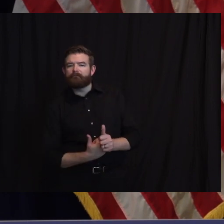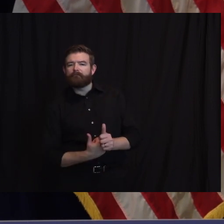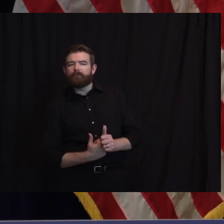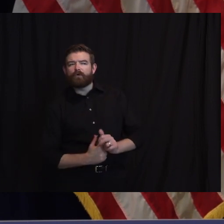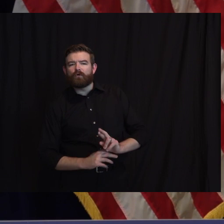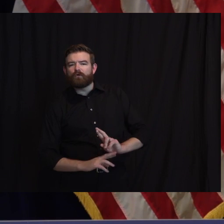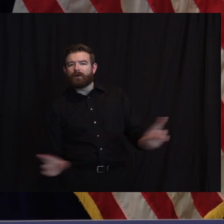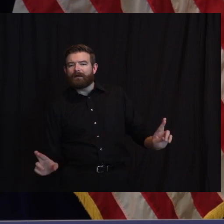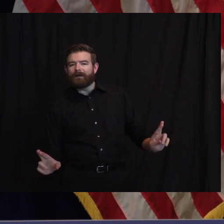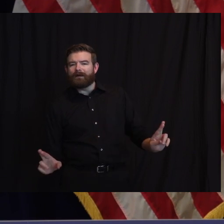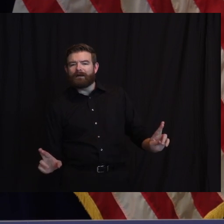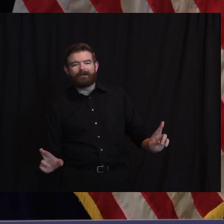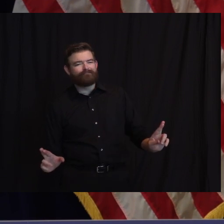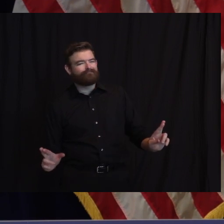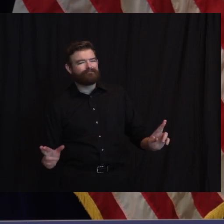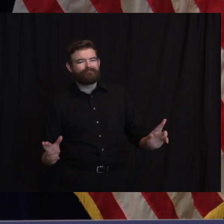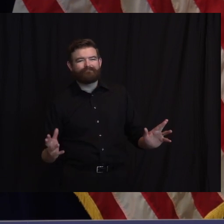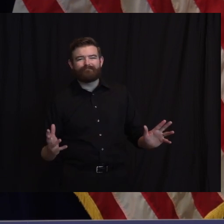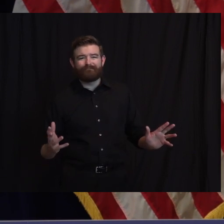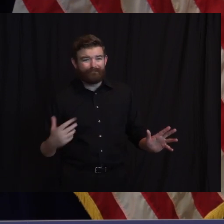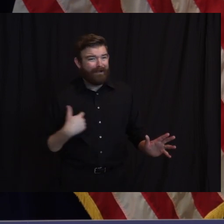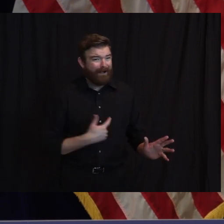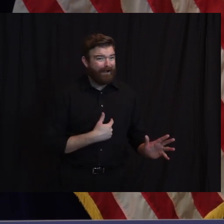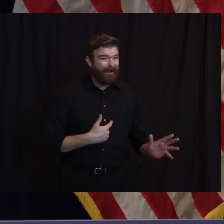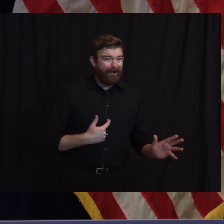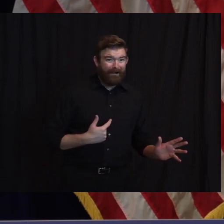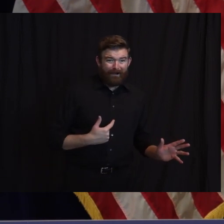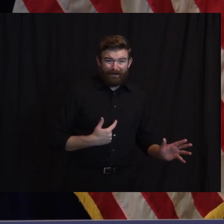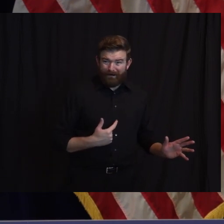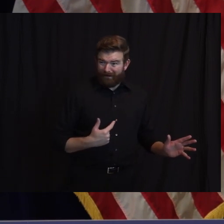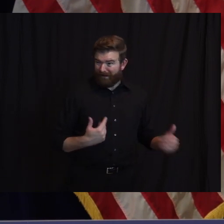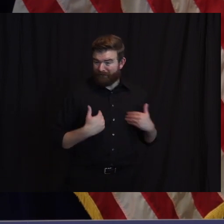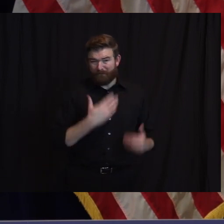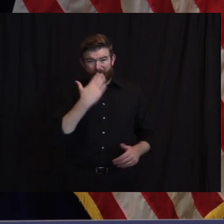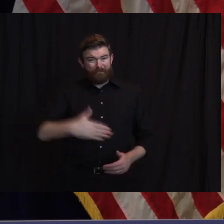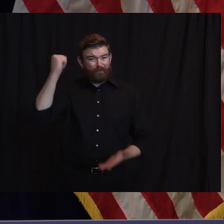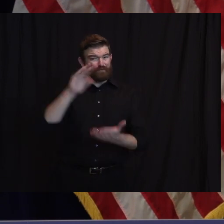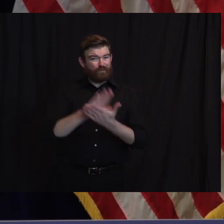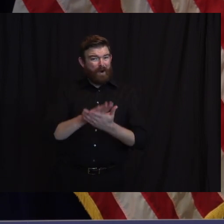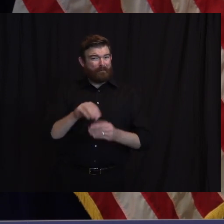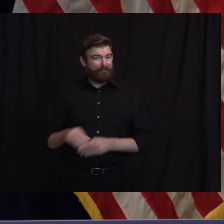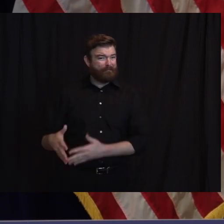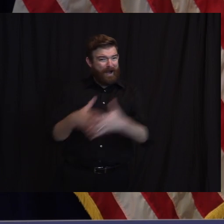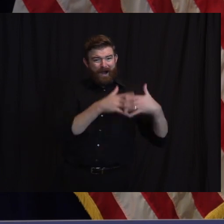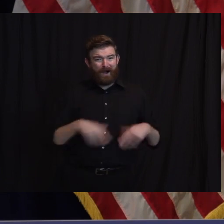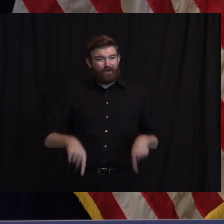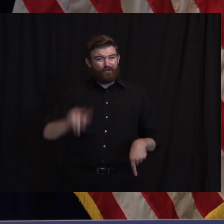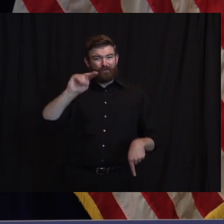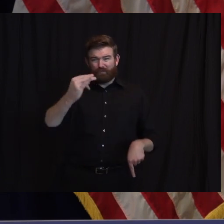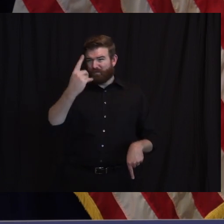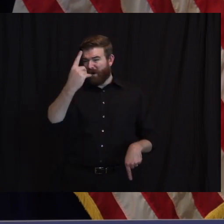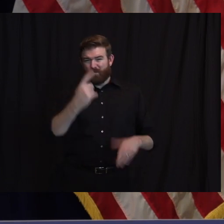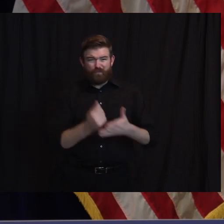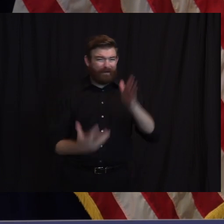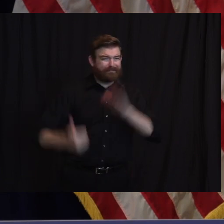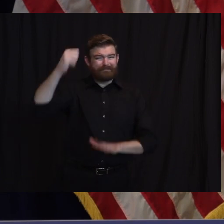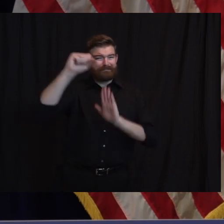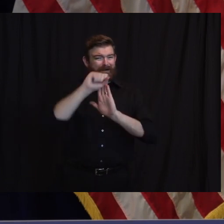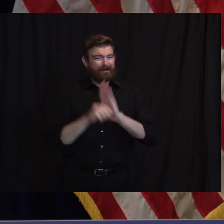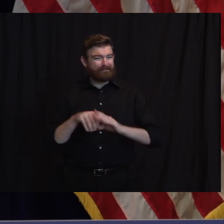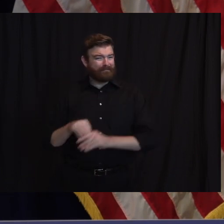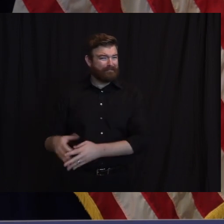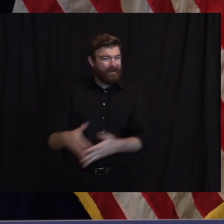school system in America, which we are, and we should take pride, and among the wealthiest states in America, when we got into office, we had among the